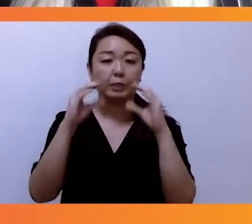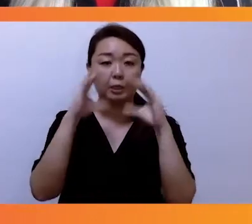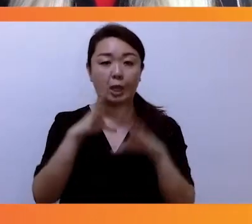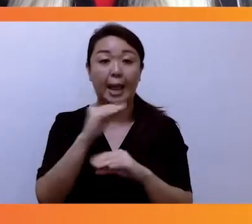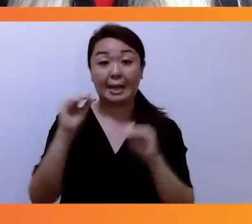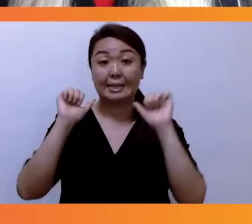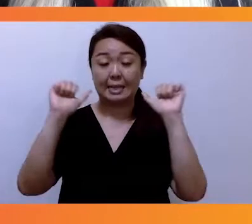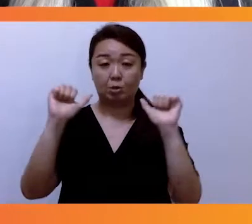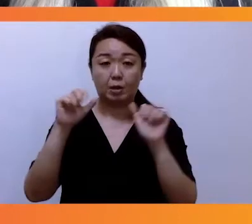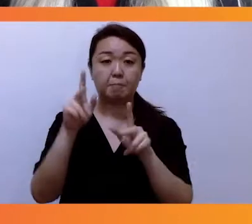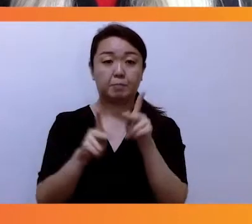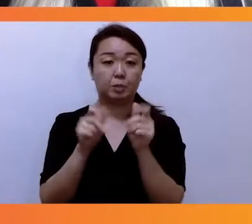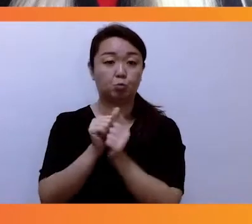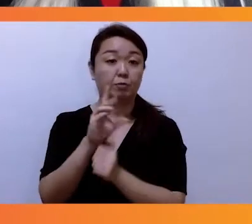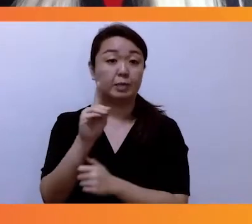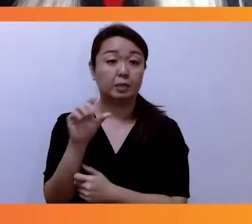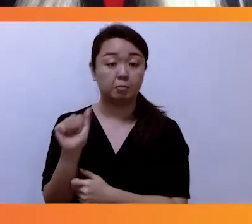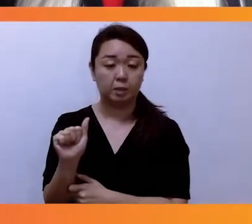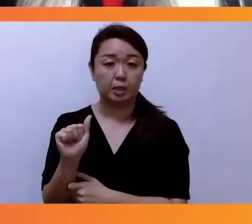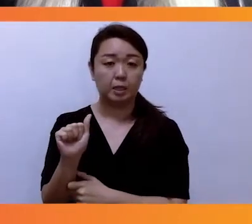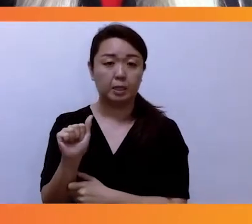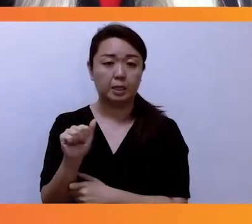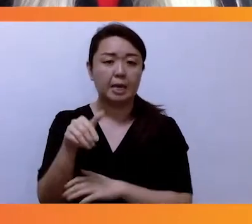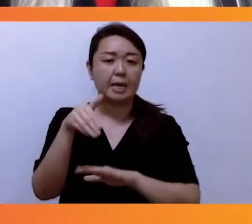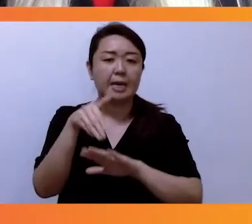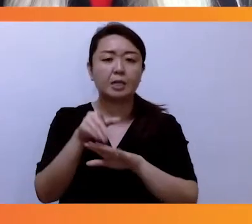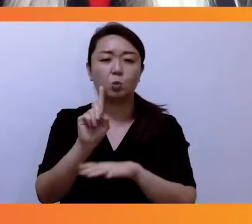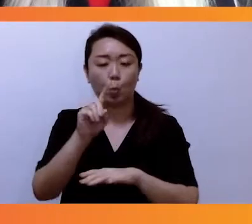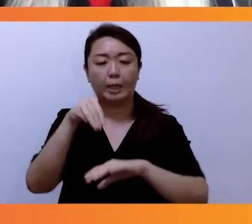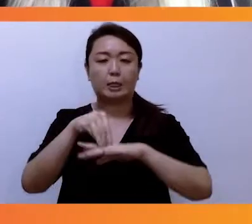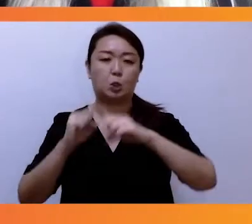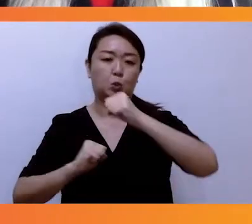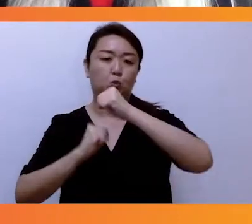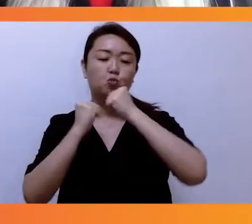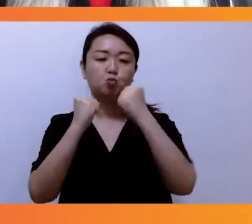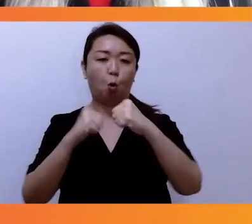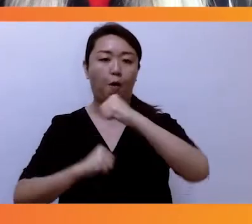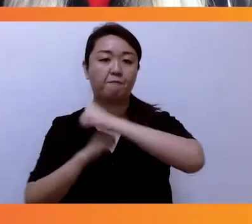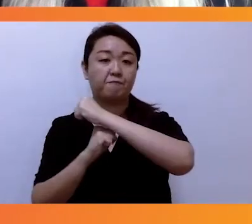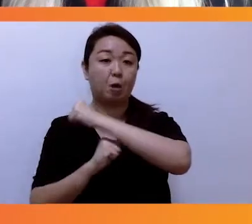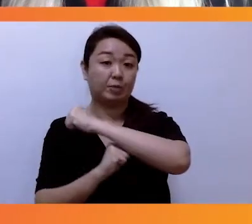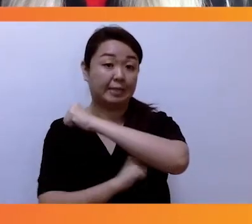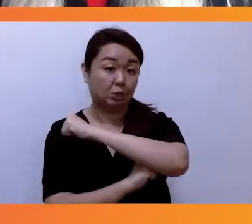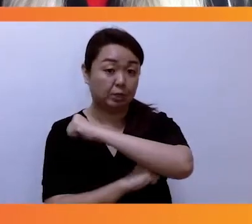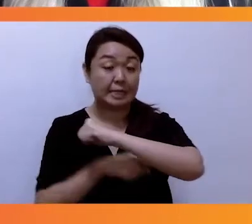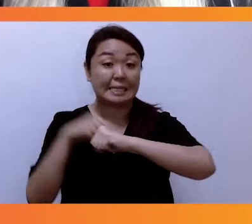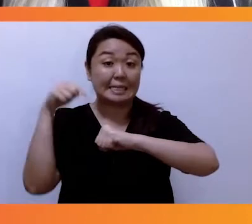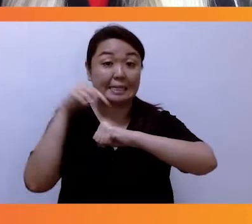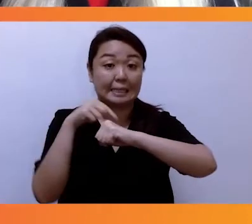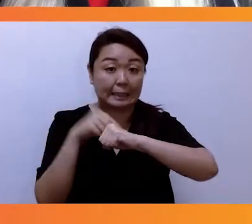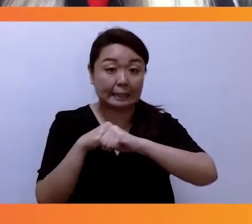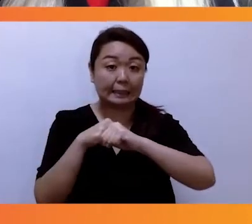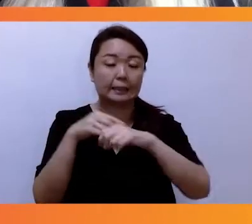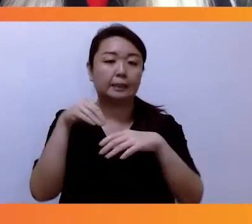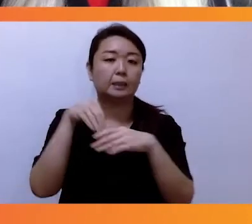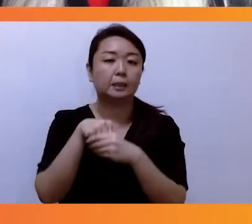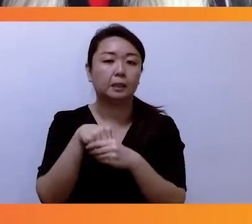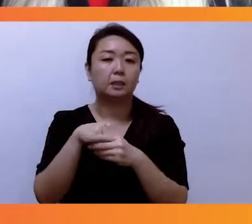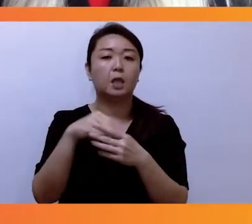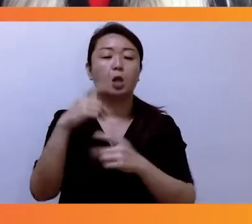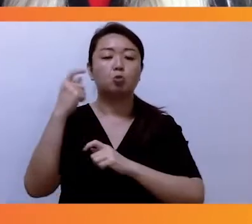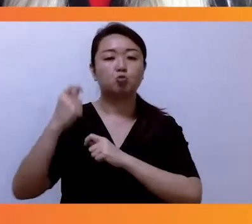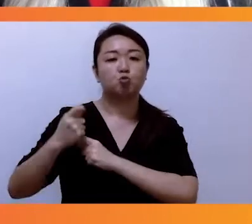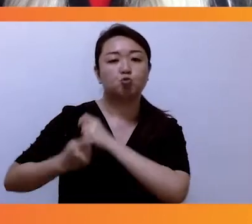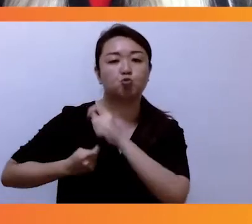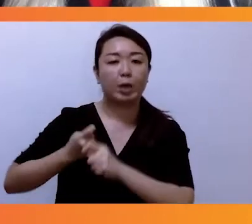coaches and athletes, persons with disabilities, lies in building a strong foundation, with the root